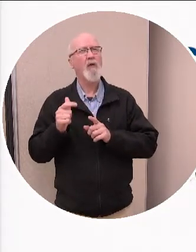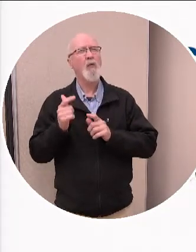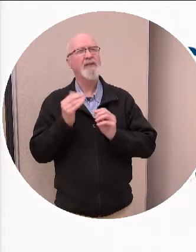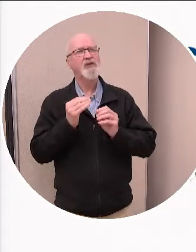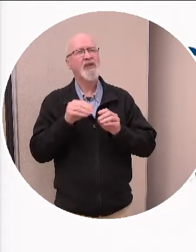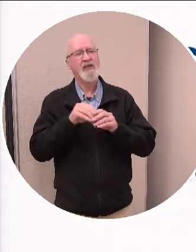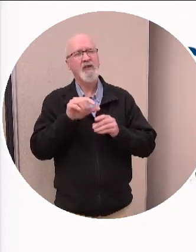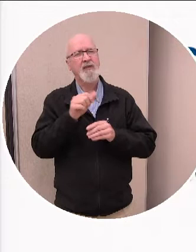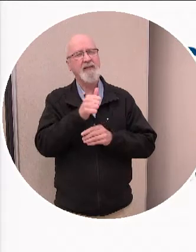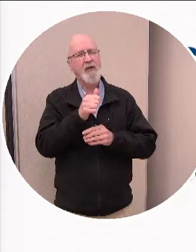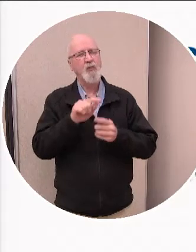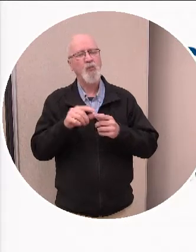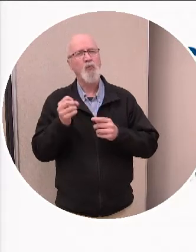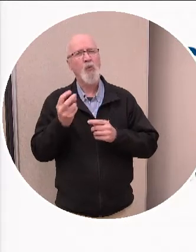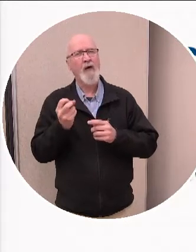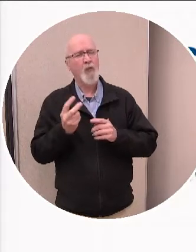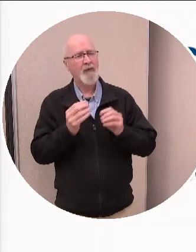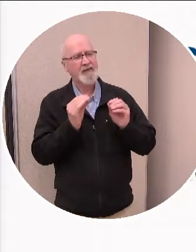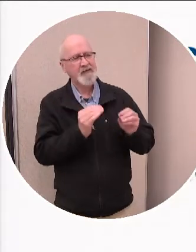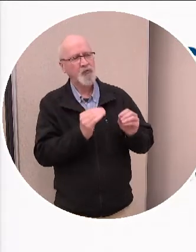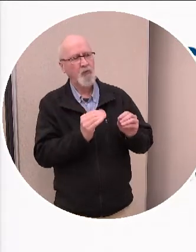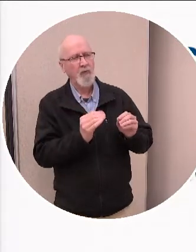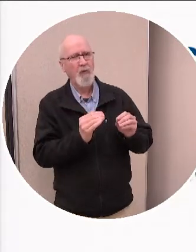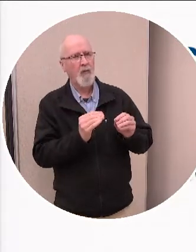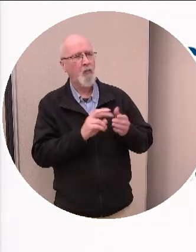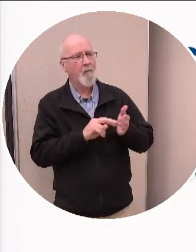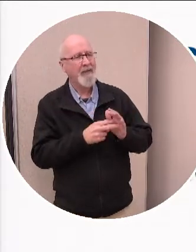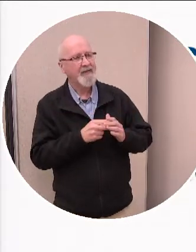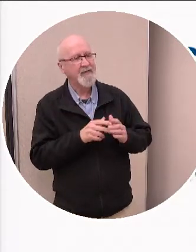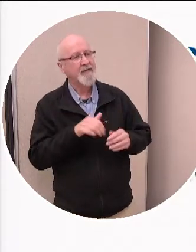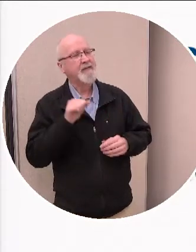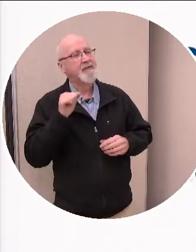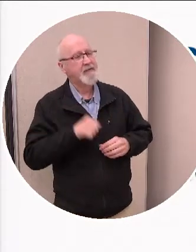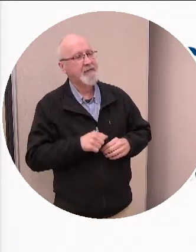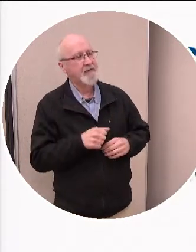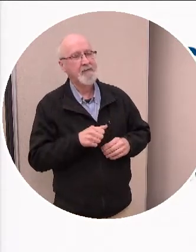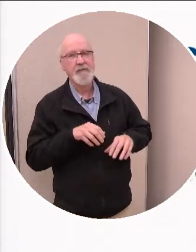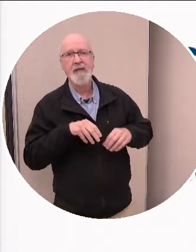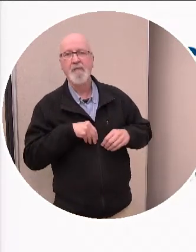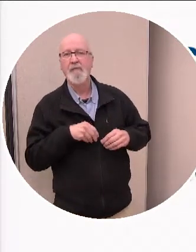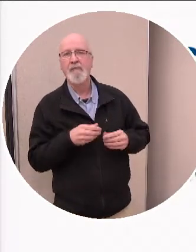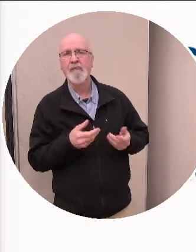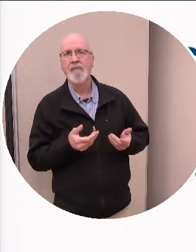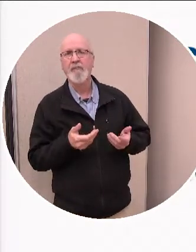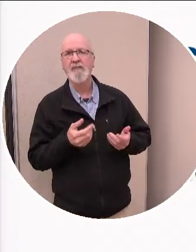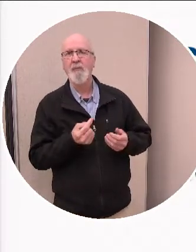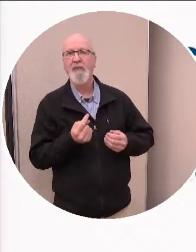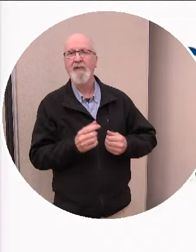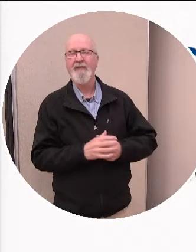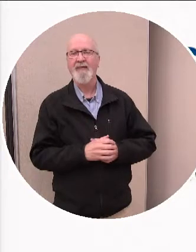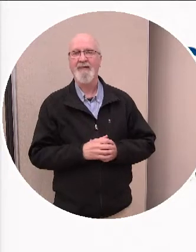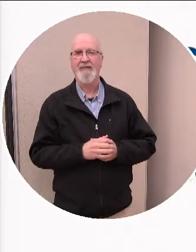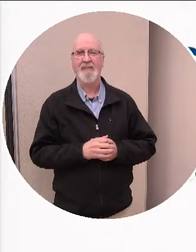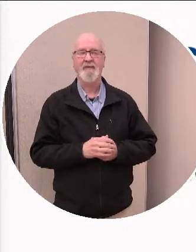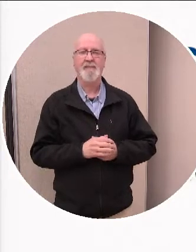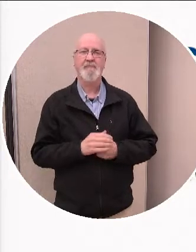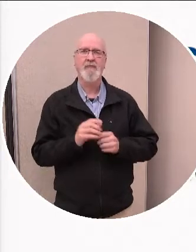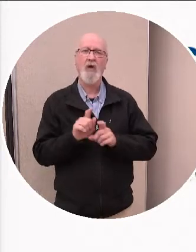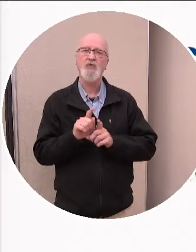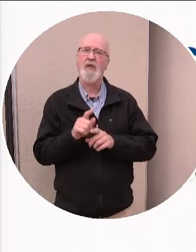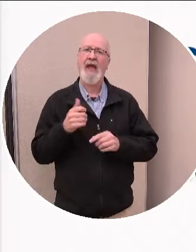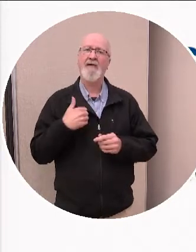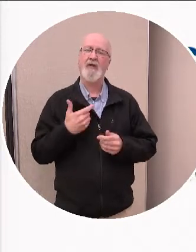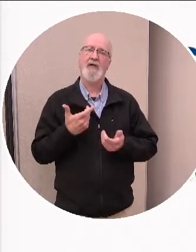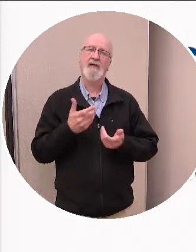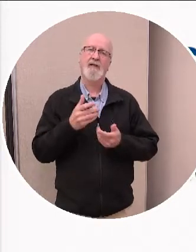grades 10 to 12 to be introduced this year. This was recently communicated to our administrators. We also have